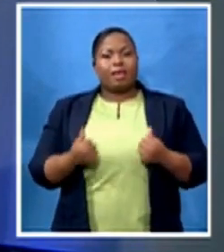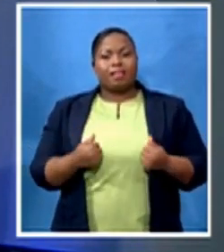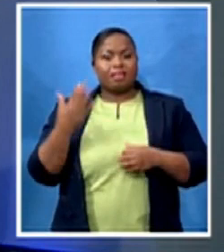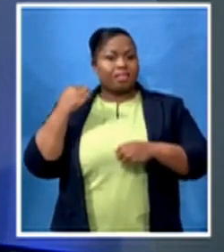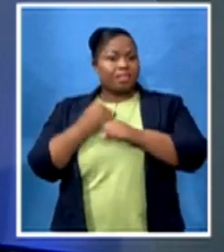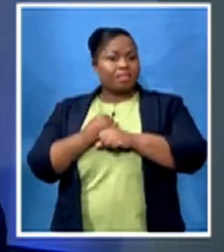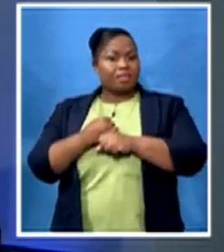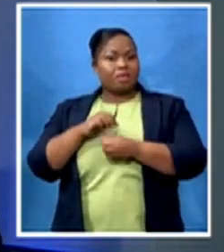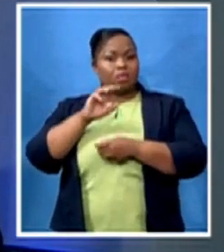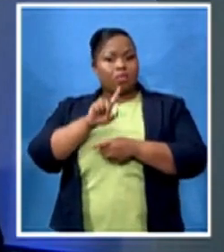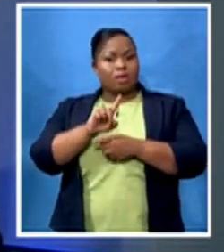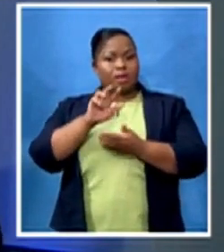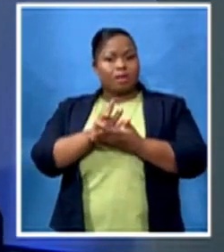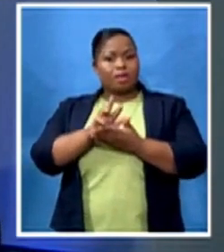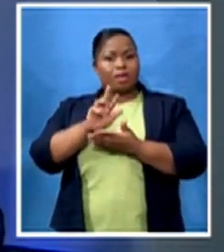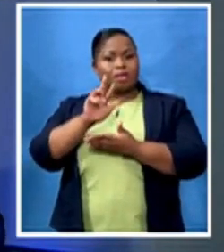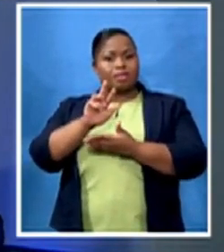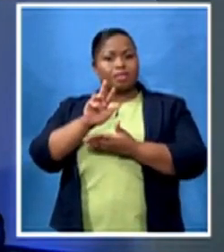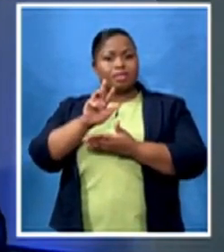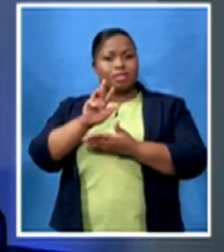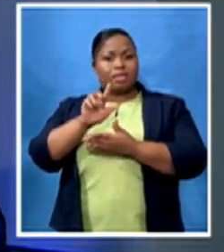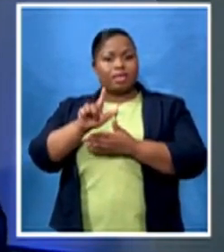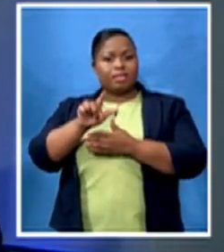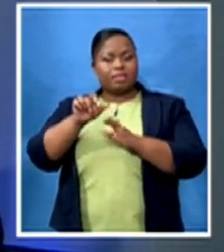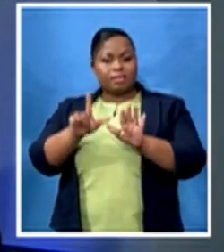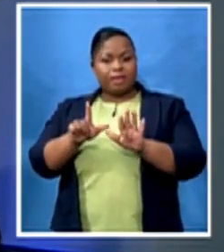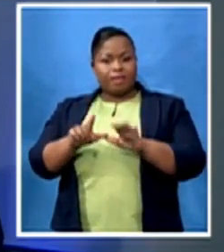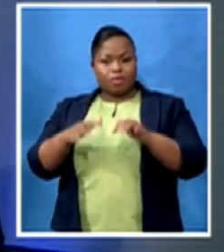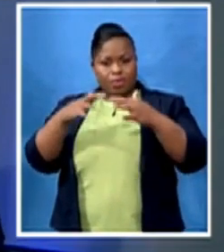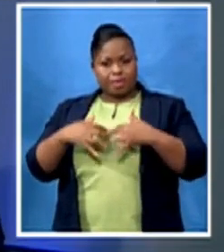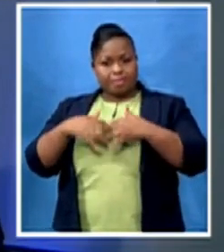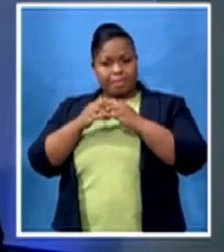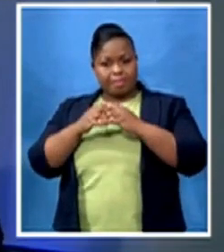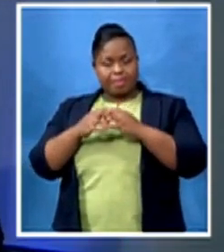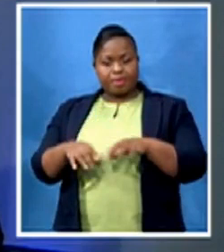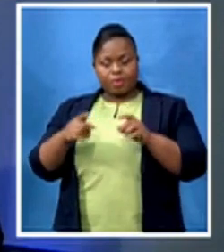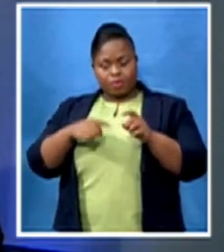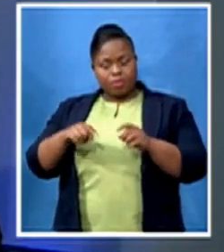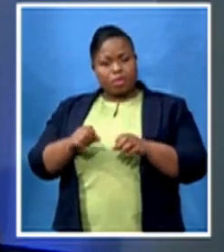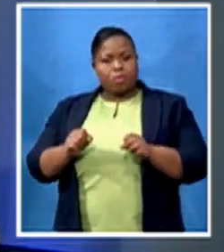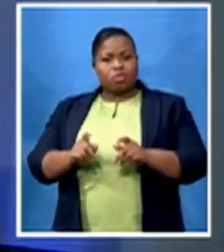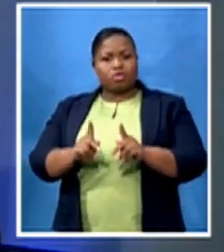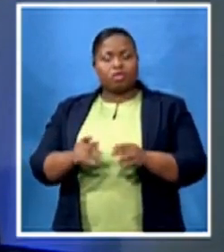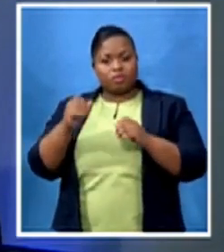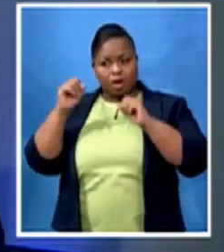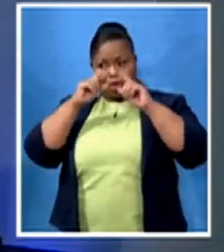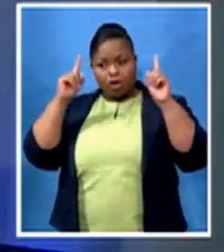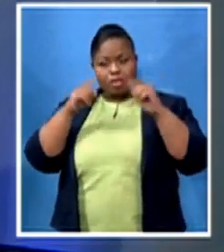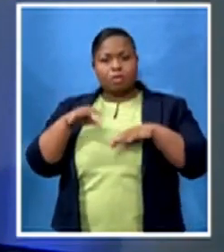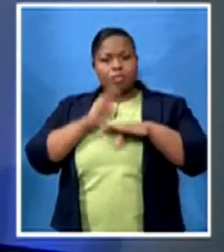of Action was initiated, I guess, as a platform to raise awareness and spread information on issues pertaining to